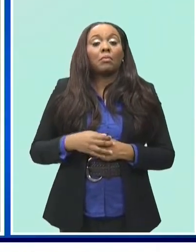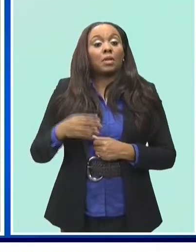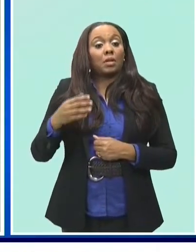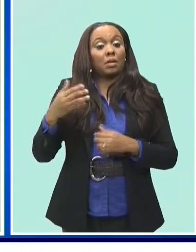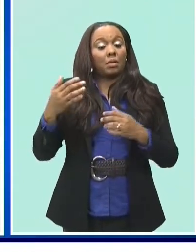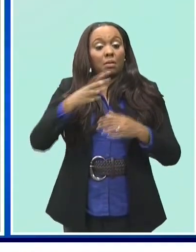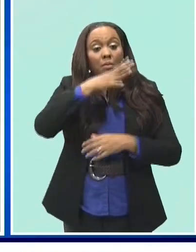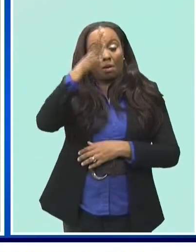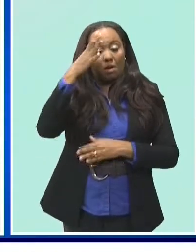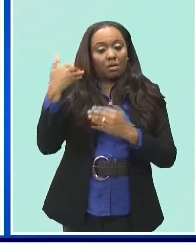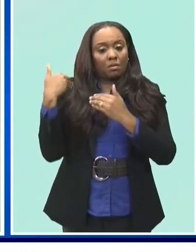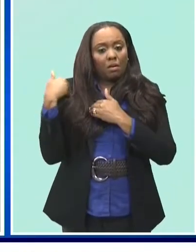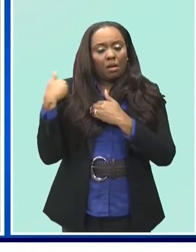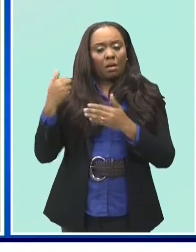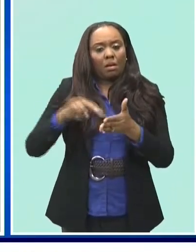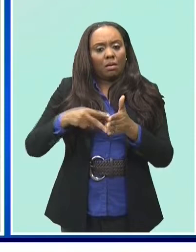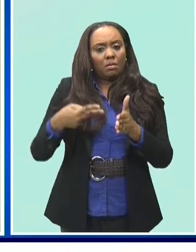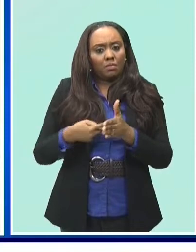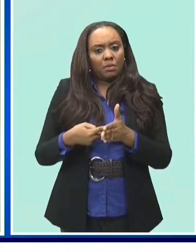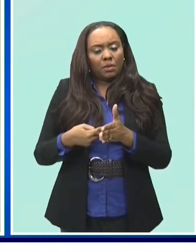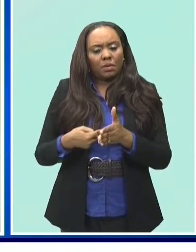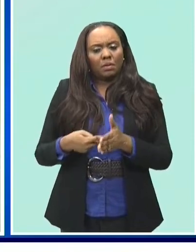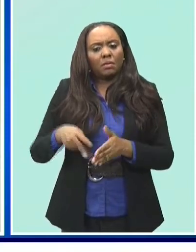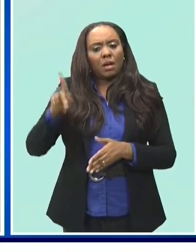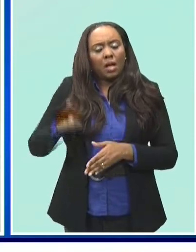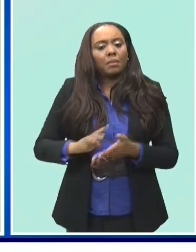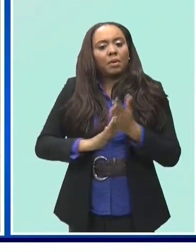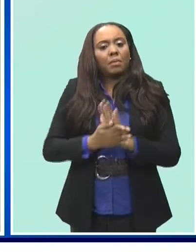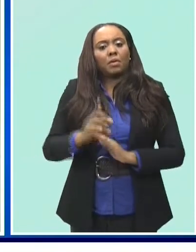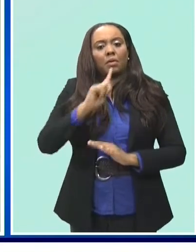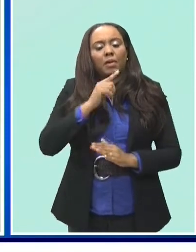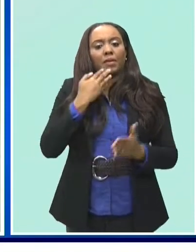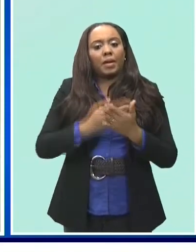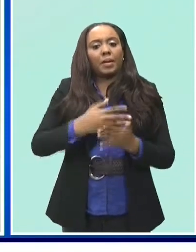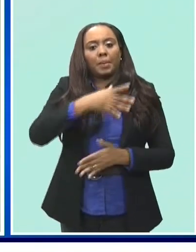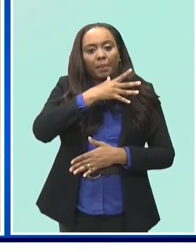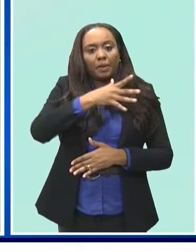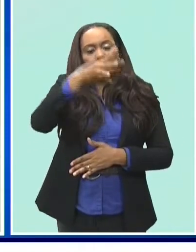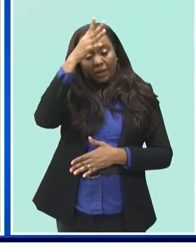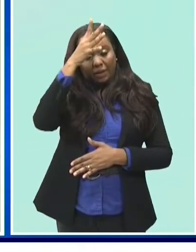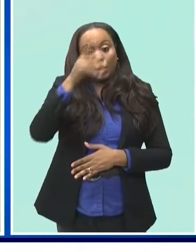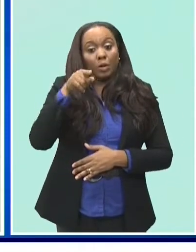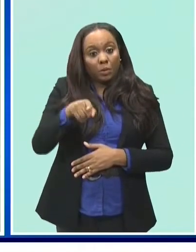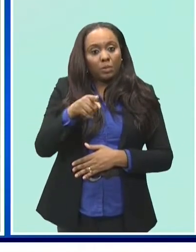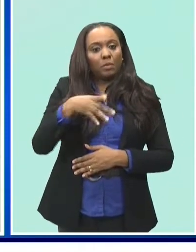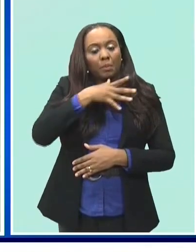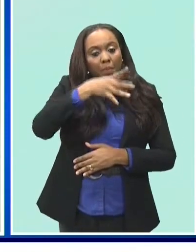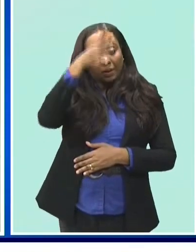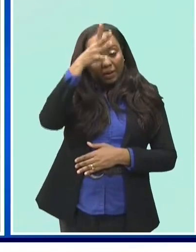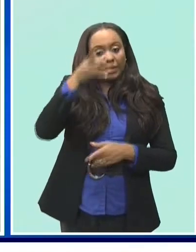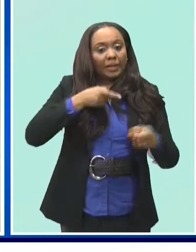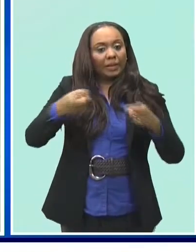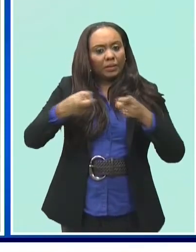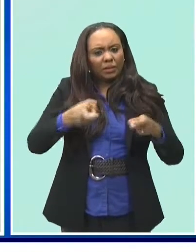Parental responsibility also means being a parent, the person in charge.